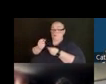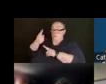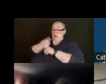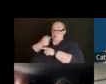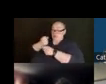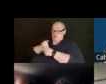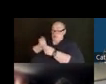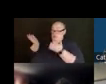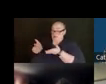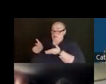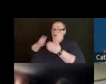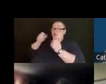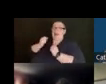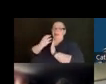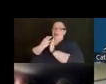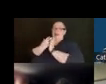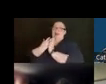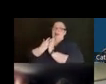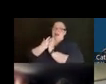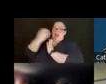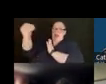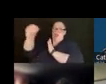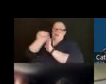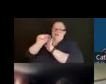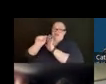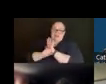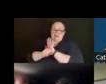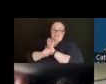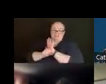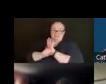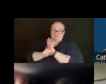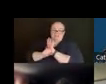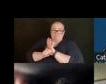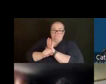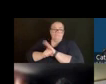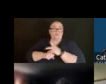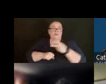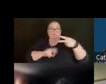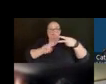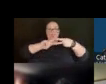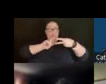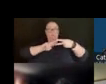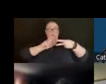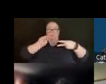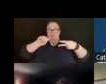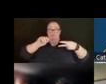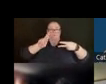you can take it out of state. MRVP and AHVP can never go out of state.